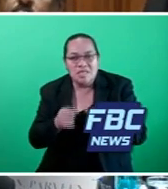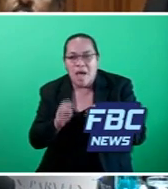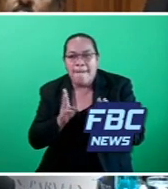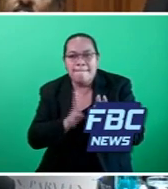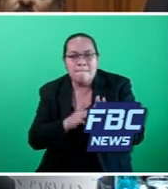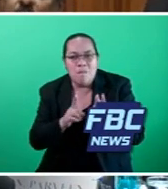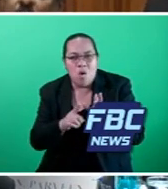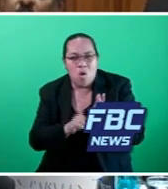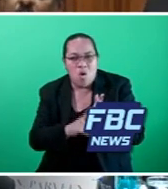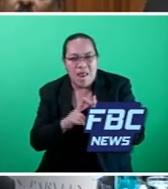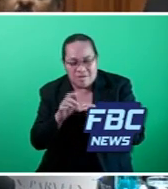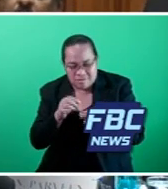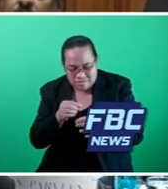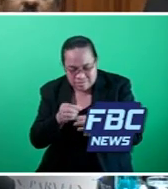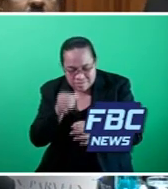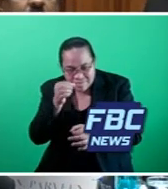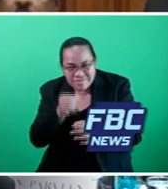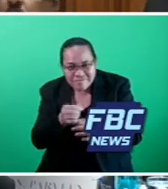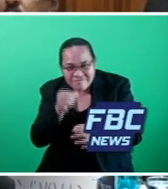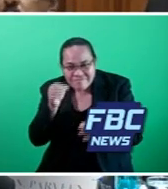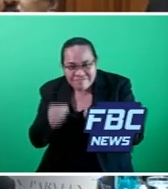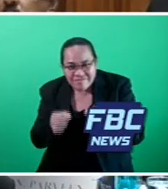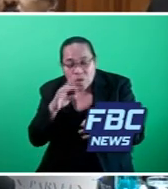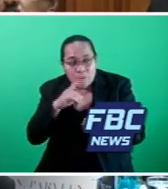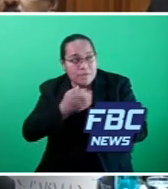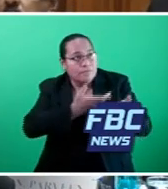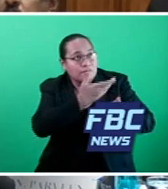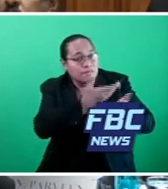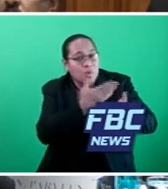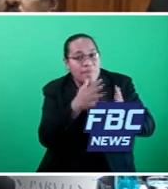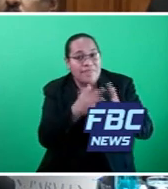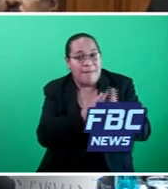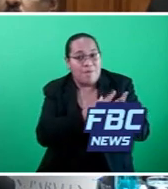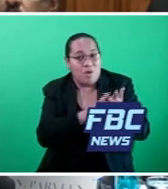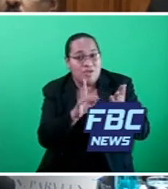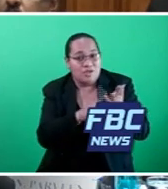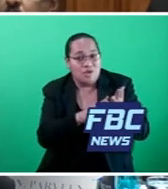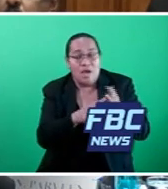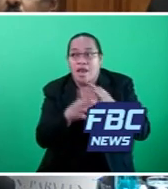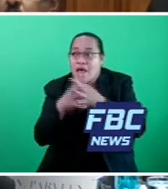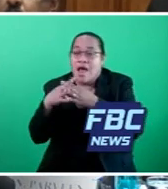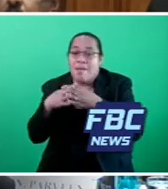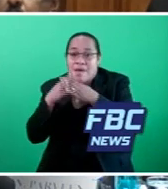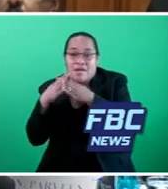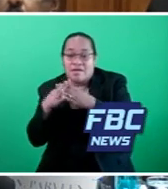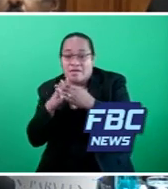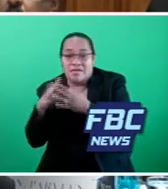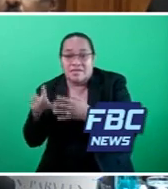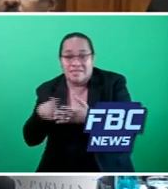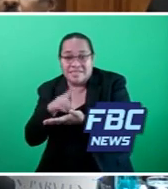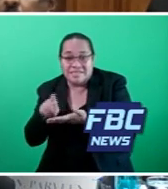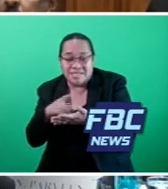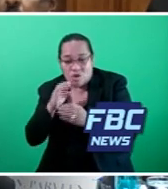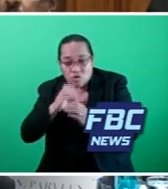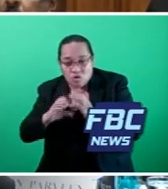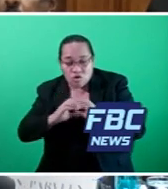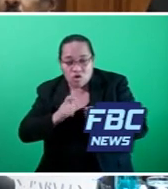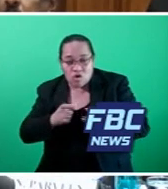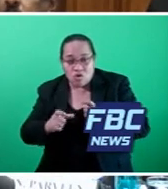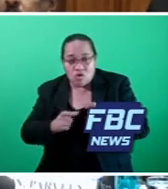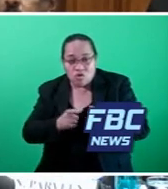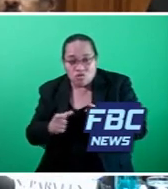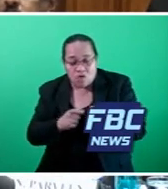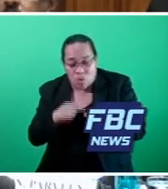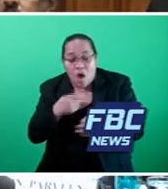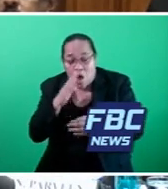Control. And we've been in discussion with WHO and recently with the US Center for Disease Control, and we hope to be able to test this